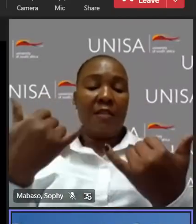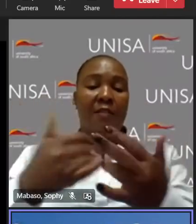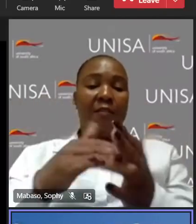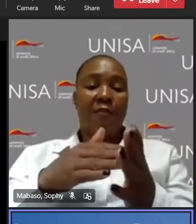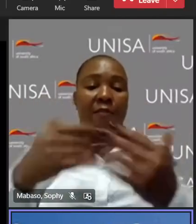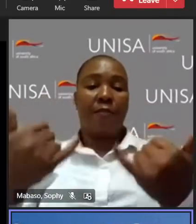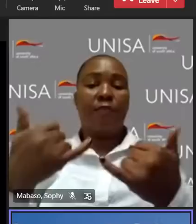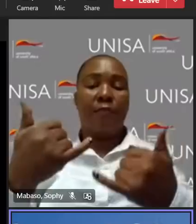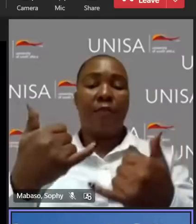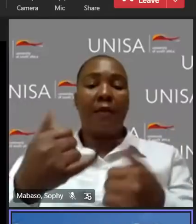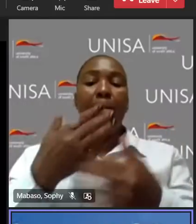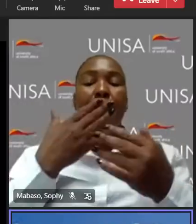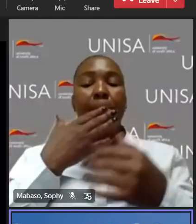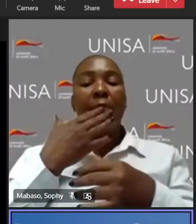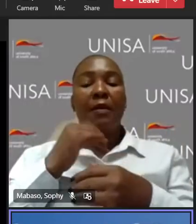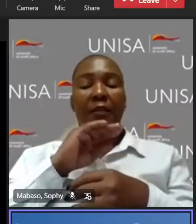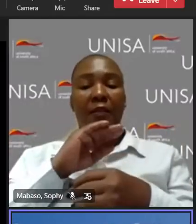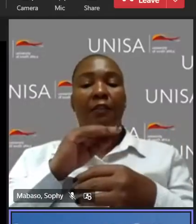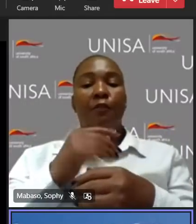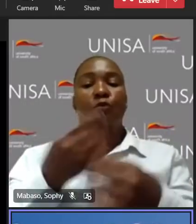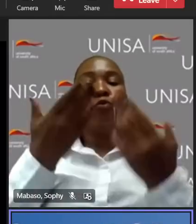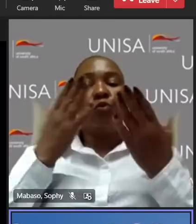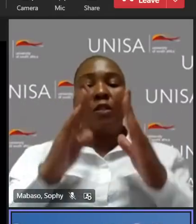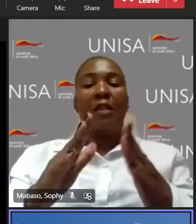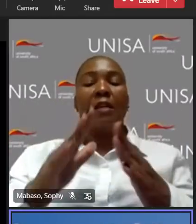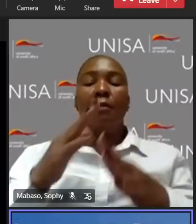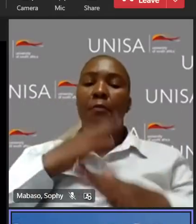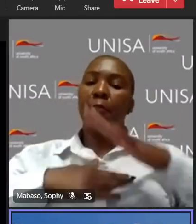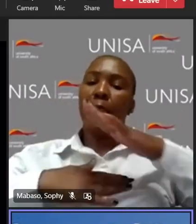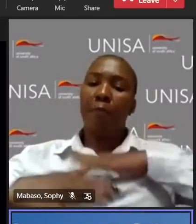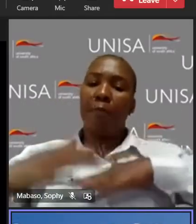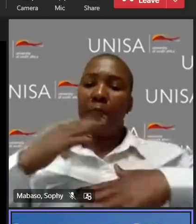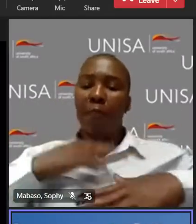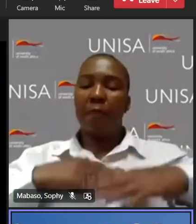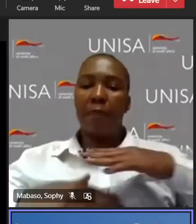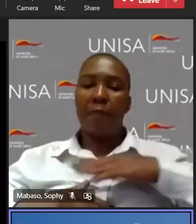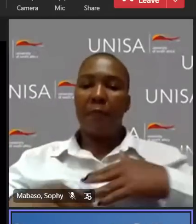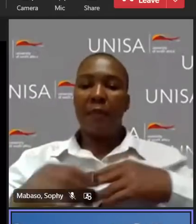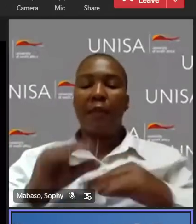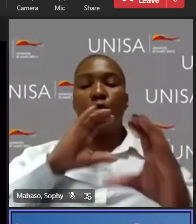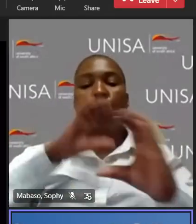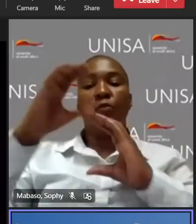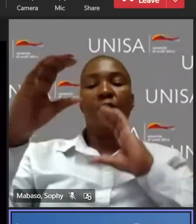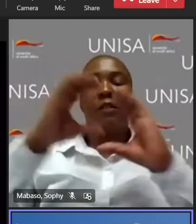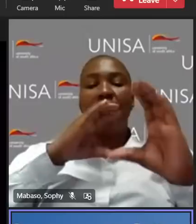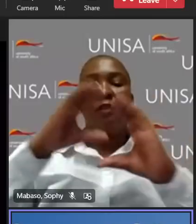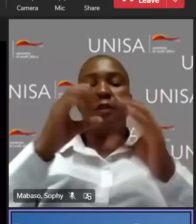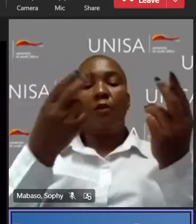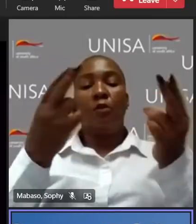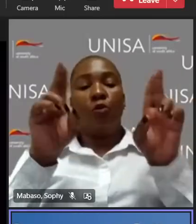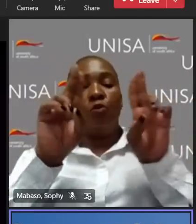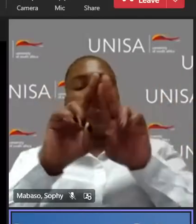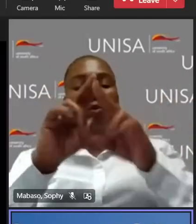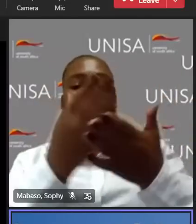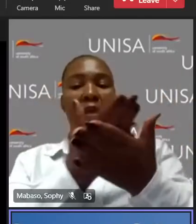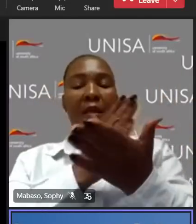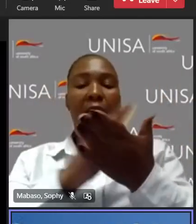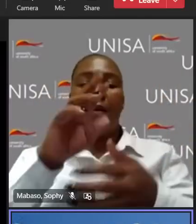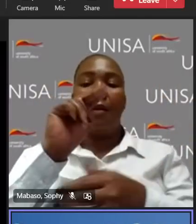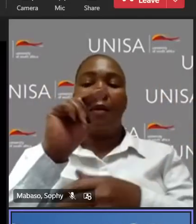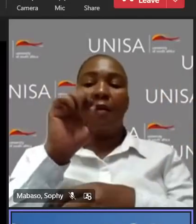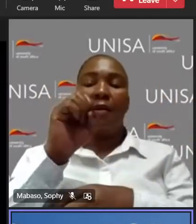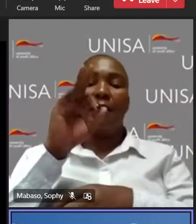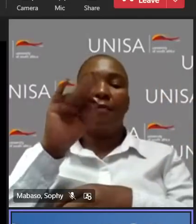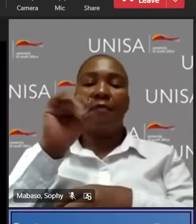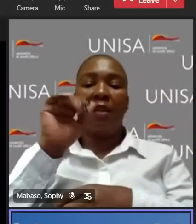to be patient and so on. There are sort of communication between the institutions and NSFAS, and